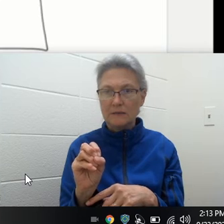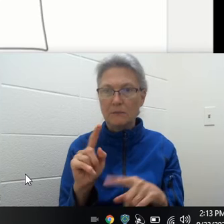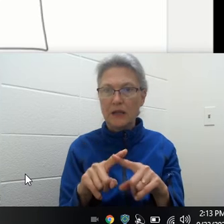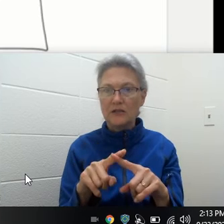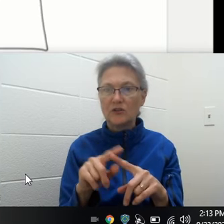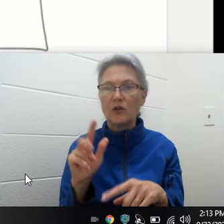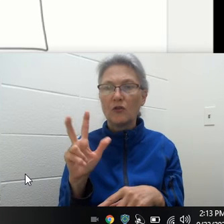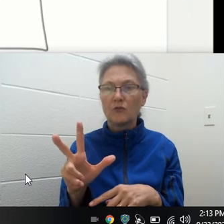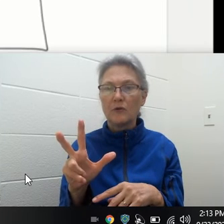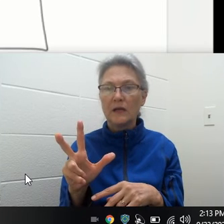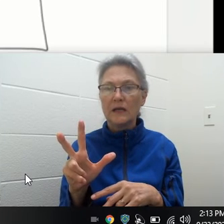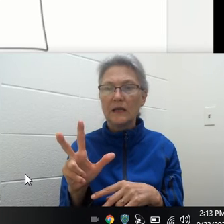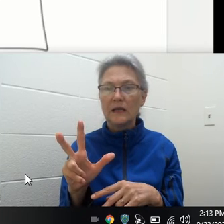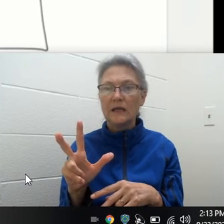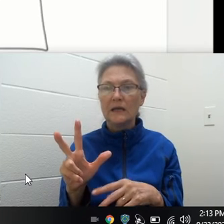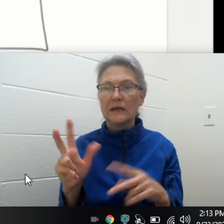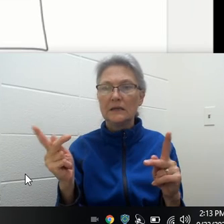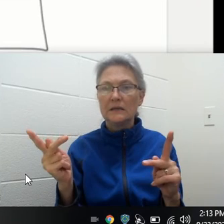50 plus